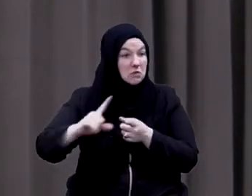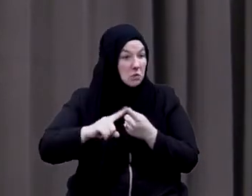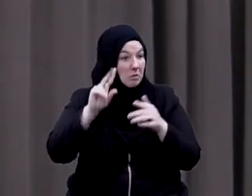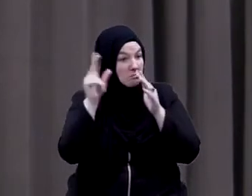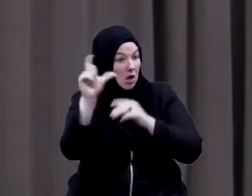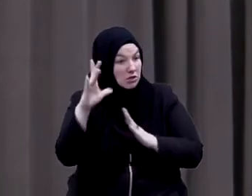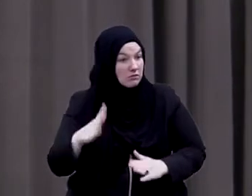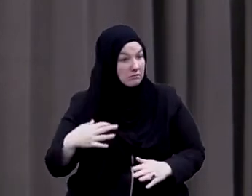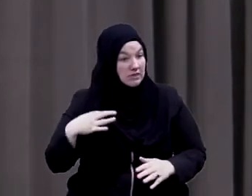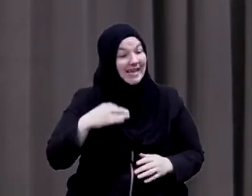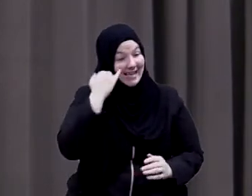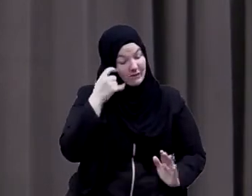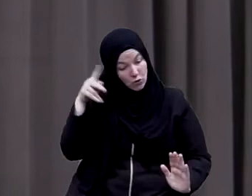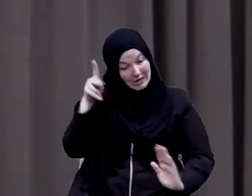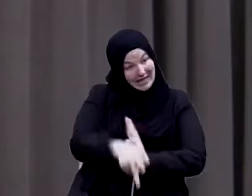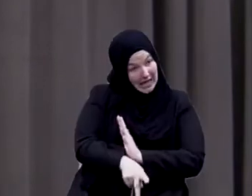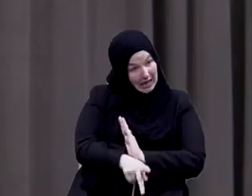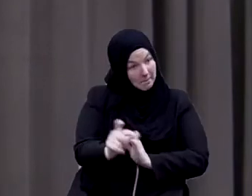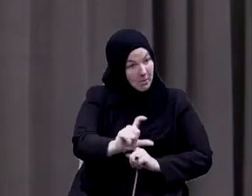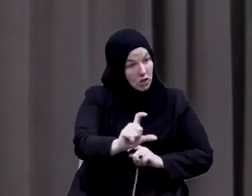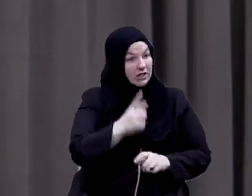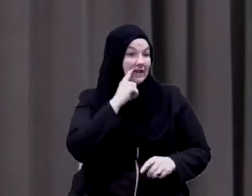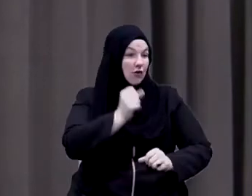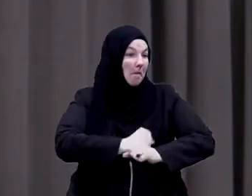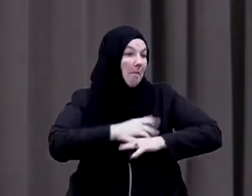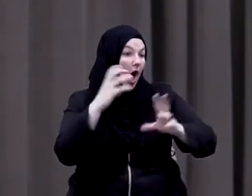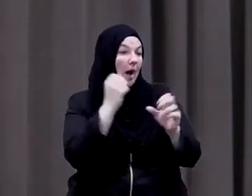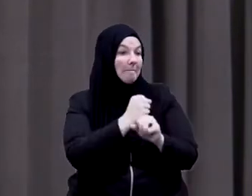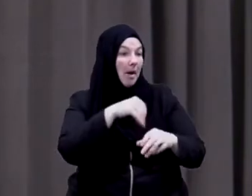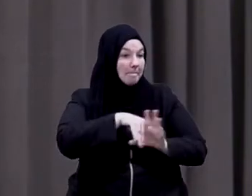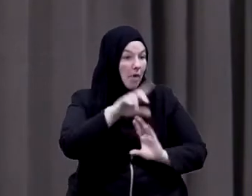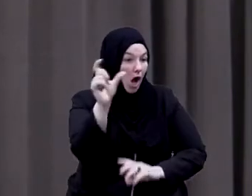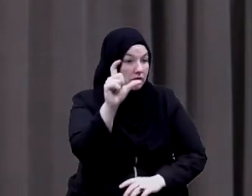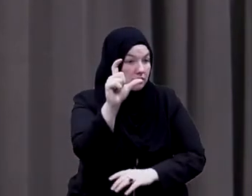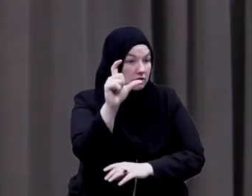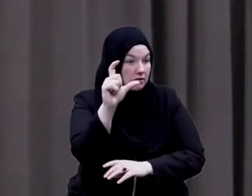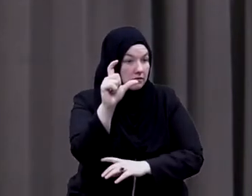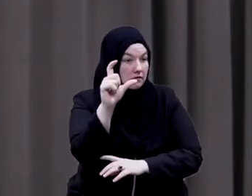points. If you kill a Muslim, if you bomb a mosque,